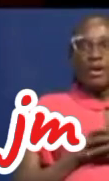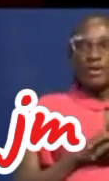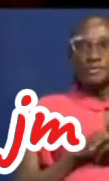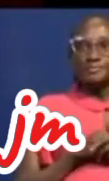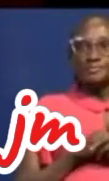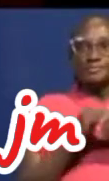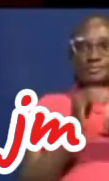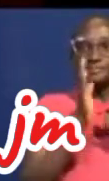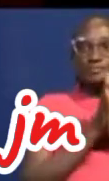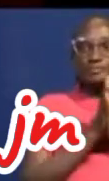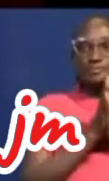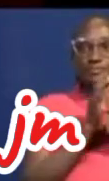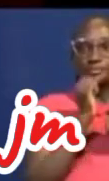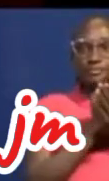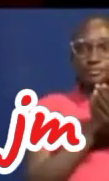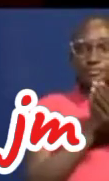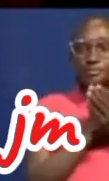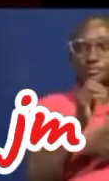was suspended.